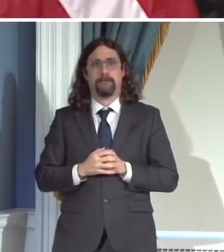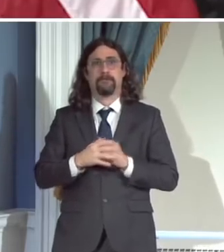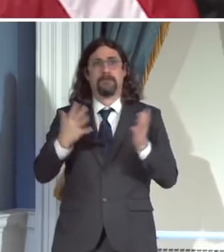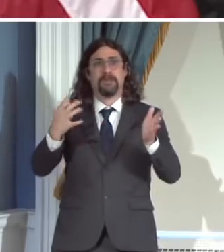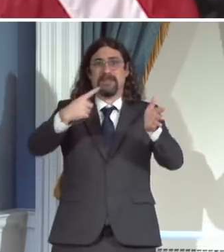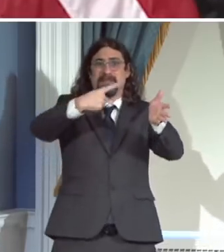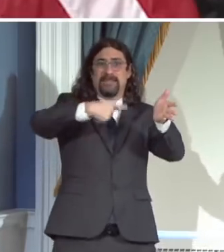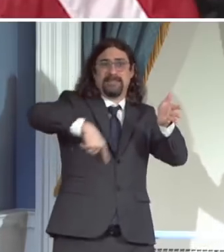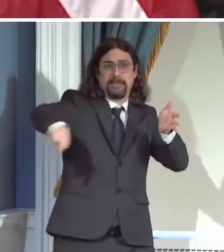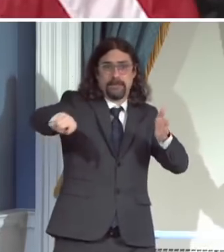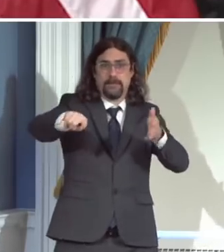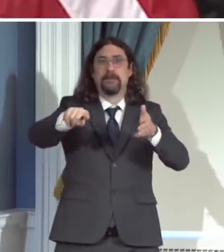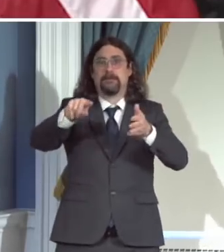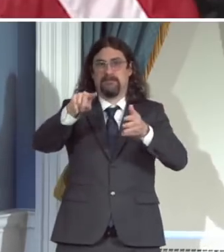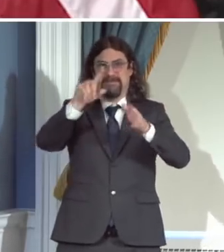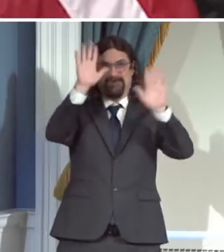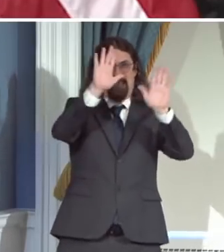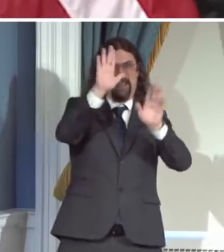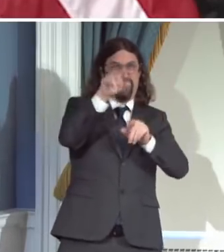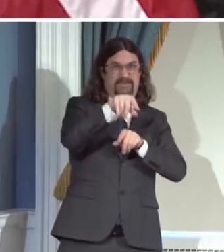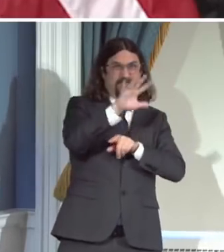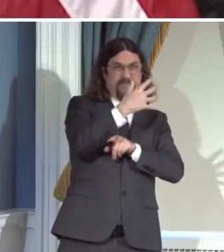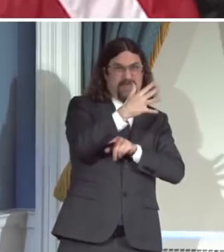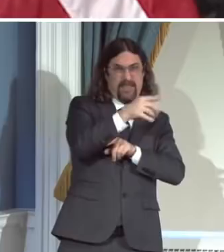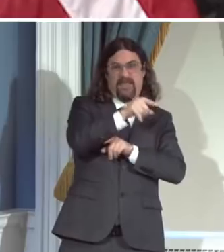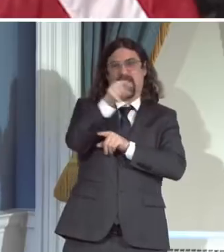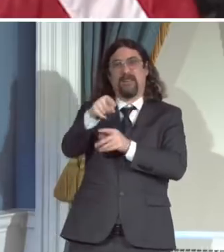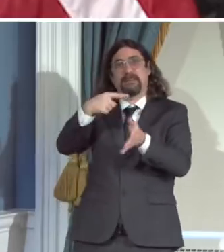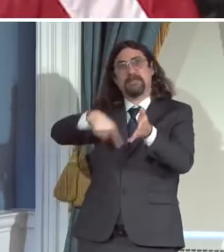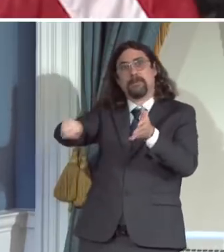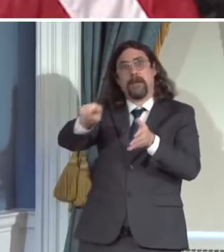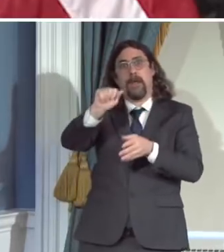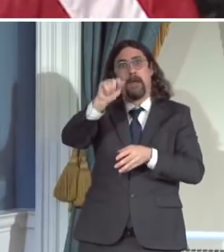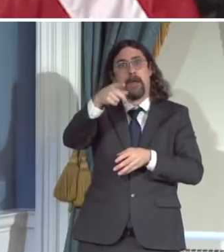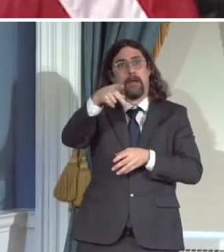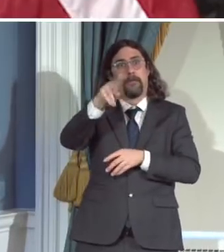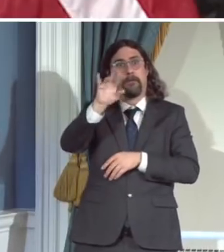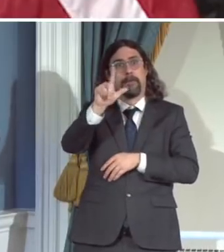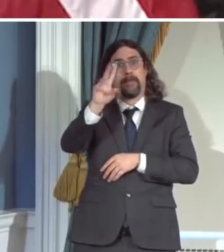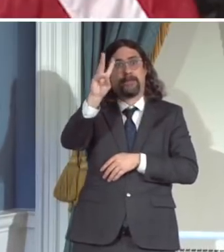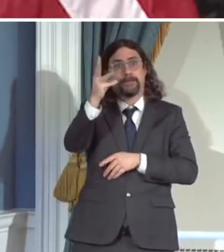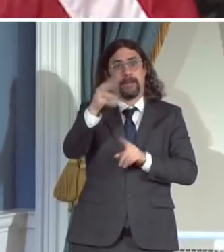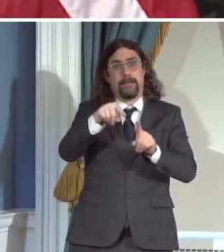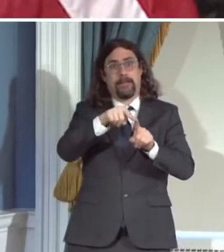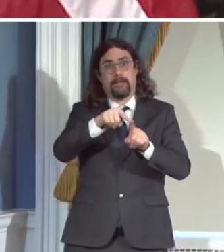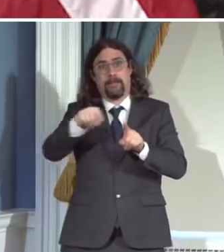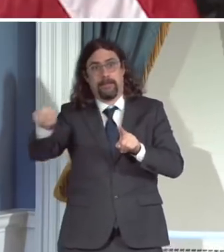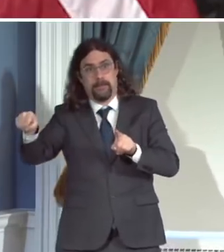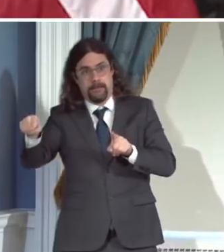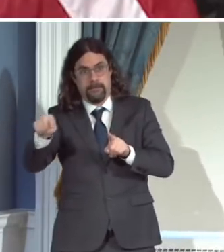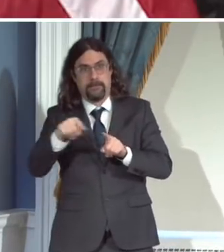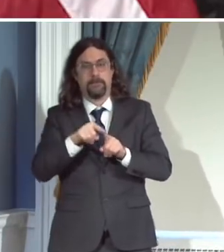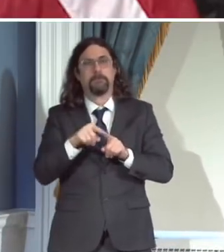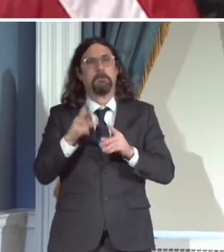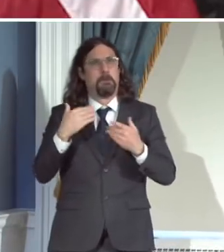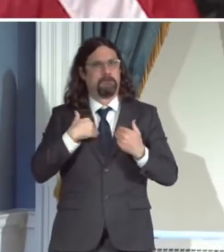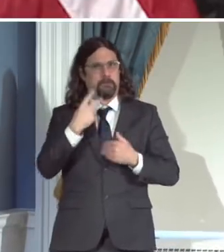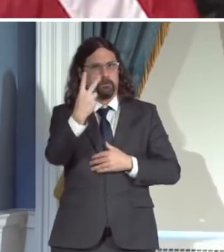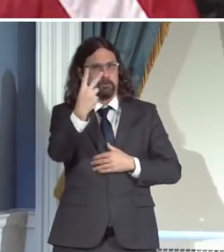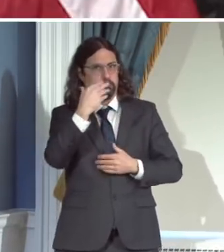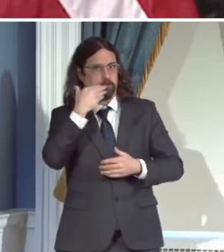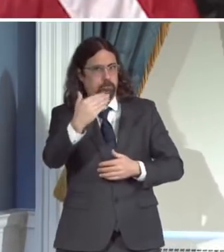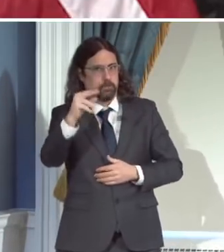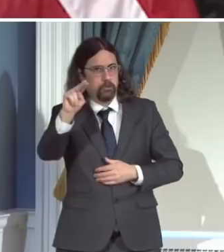confident we will have a sufficient amount of for the week of April 6th for all hospitals in New York City for all